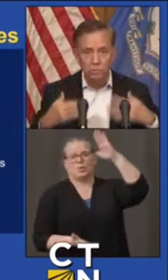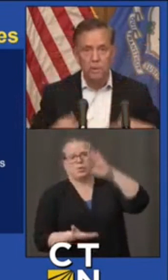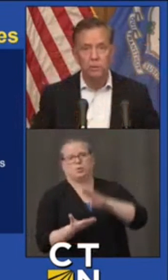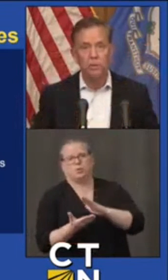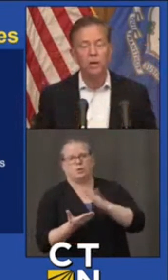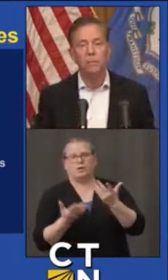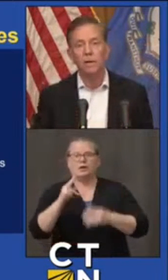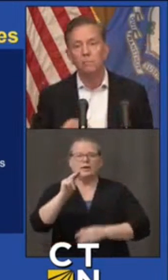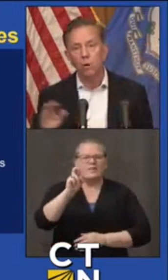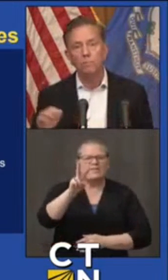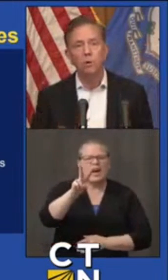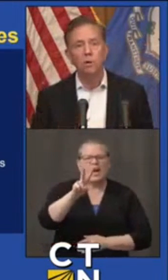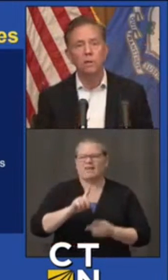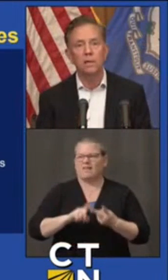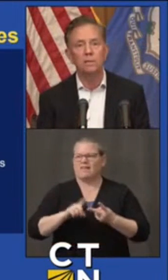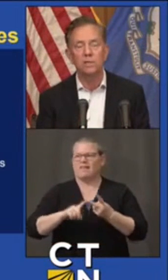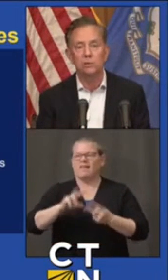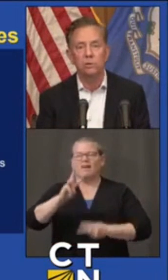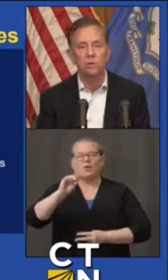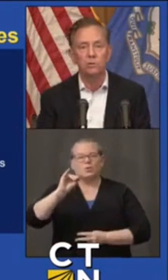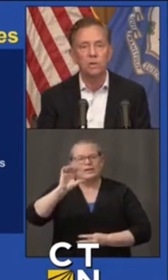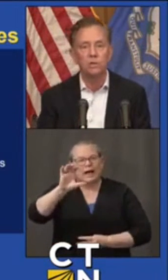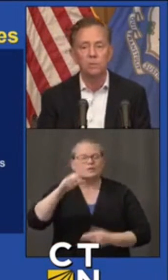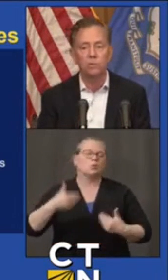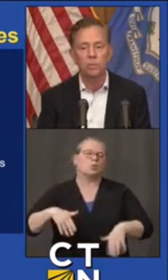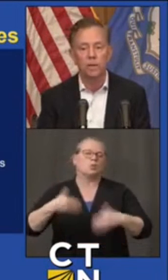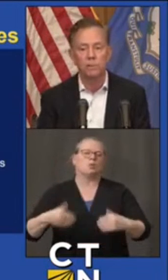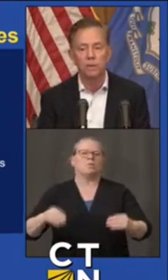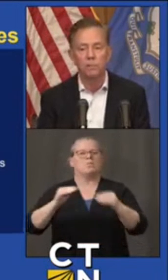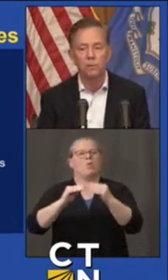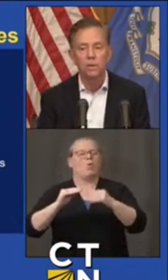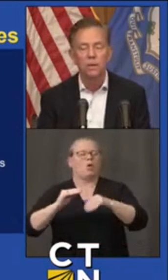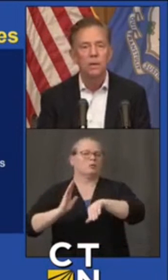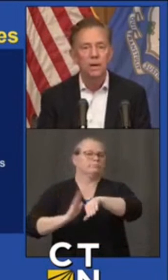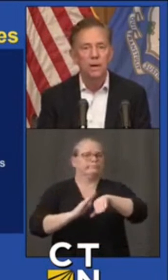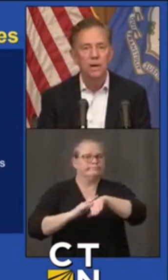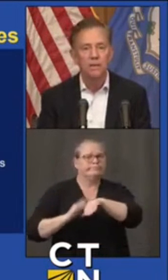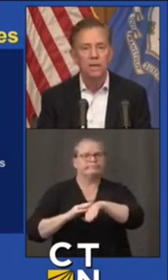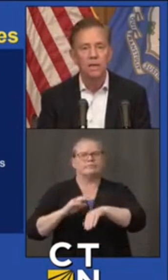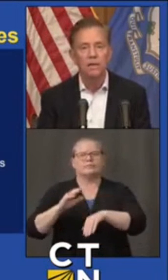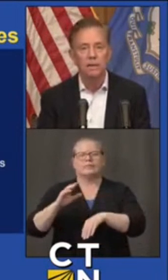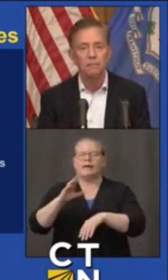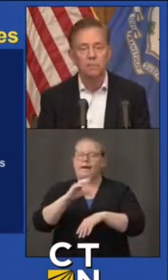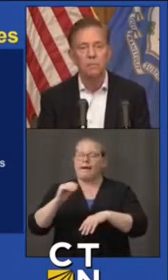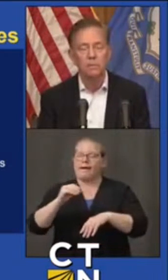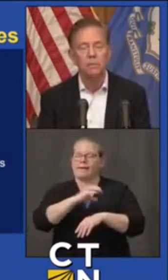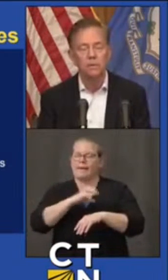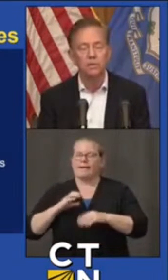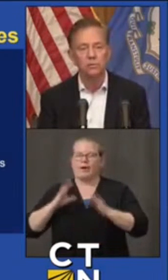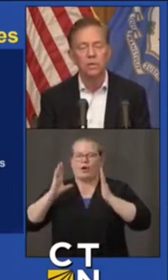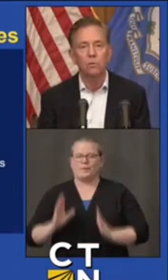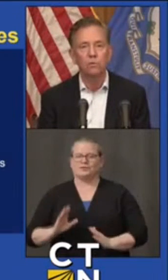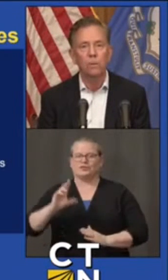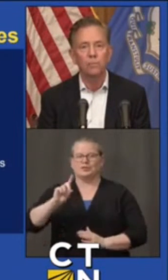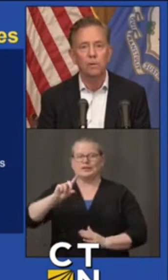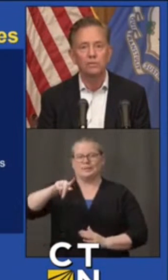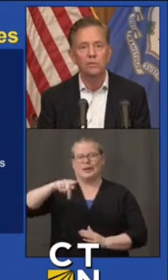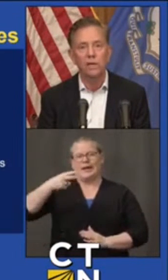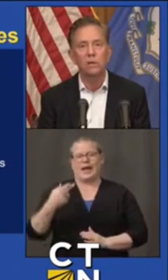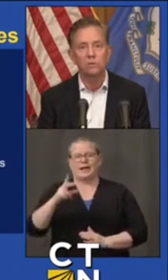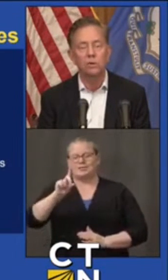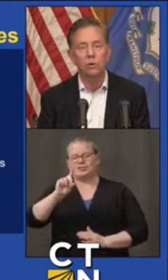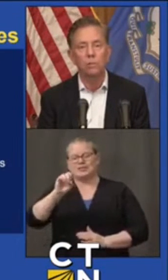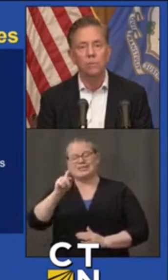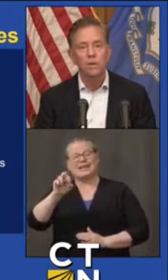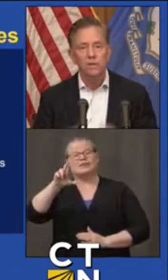those people to be coming in. More broadly, and Deirdre always wants me to remind people, I think it's really worth remembering, stay